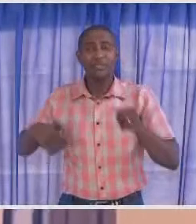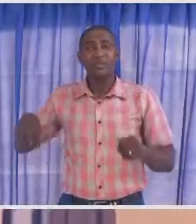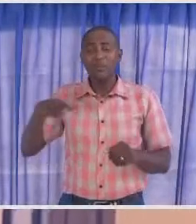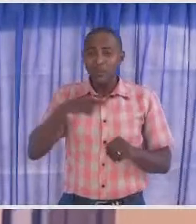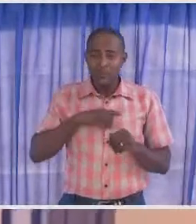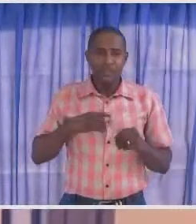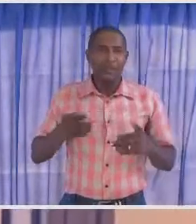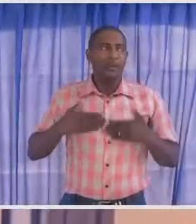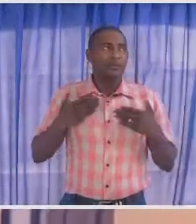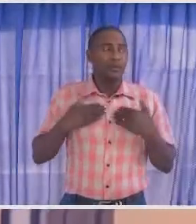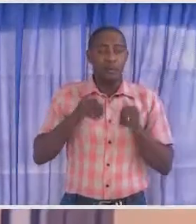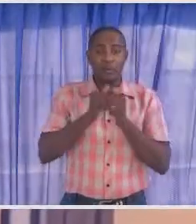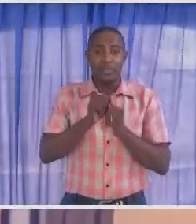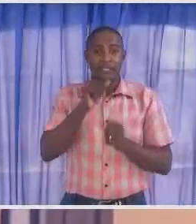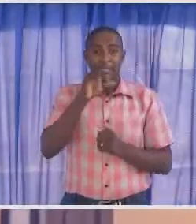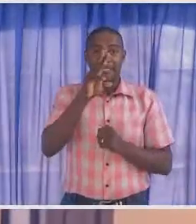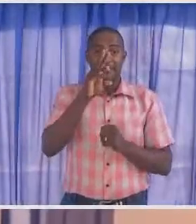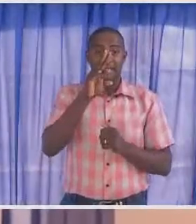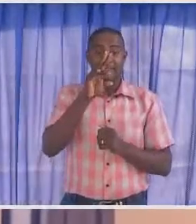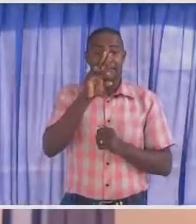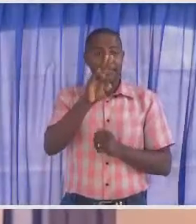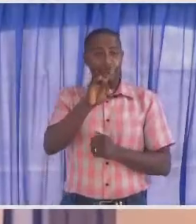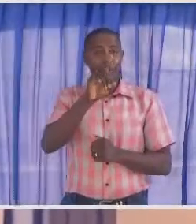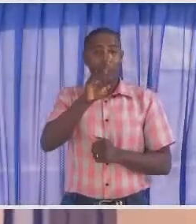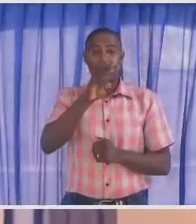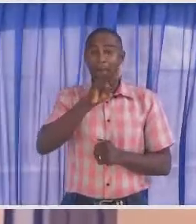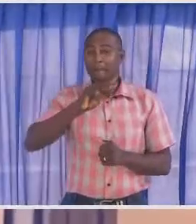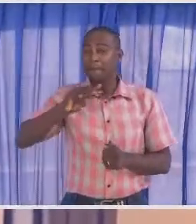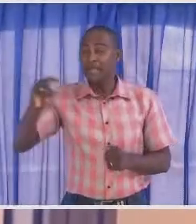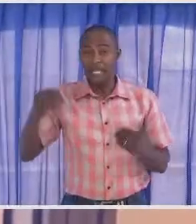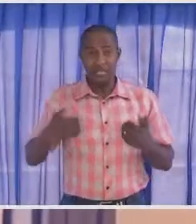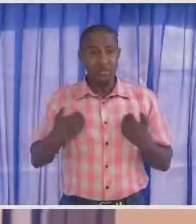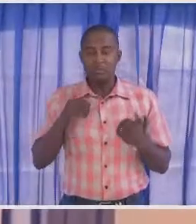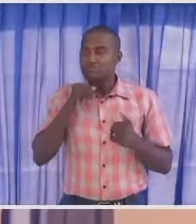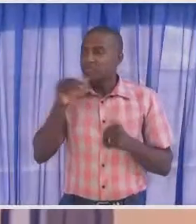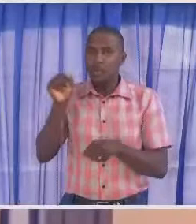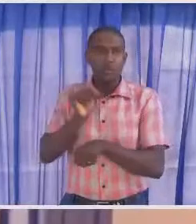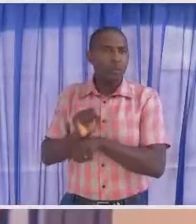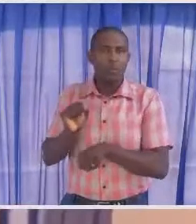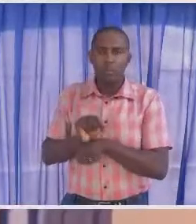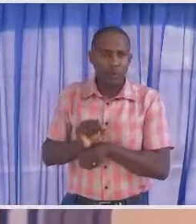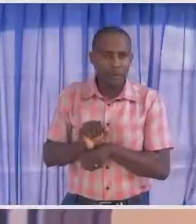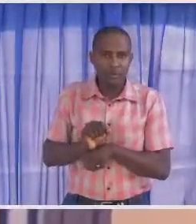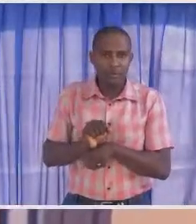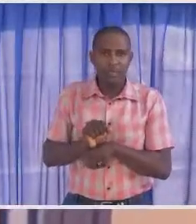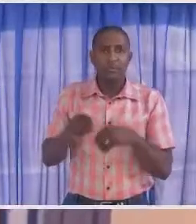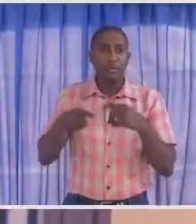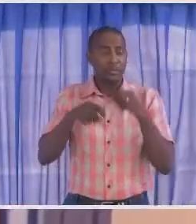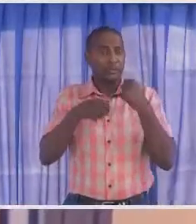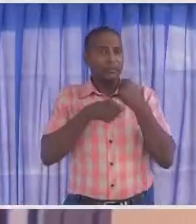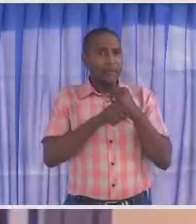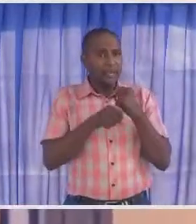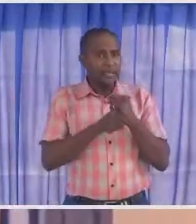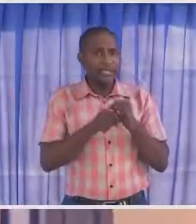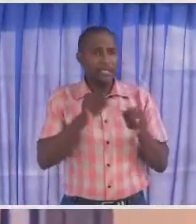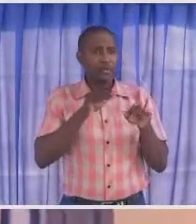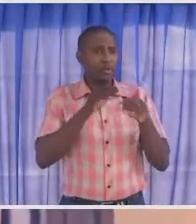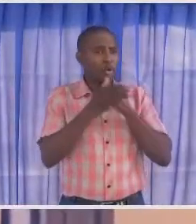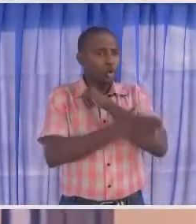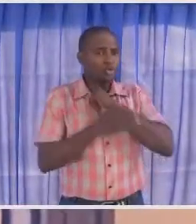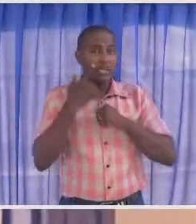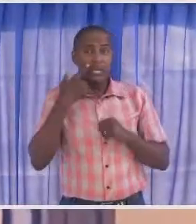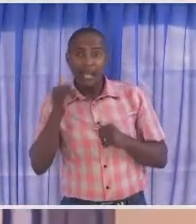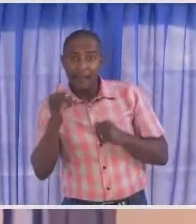With 71 million youth unemployed and the youth bulge making countries like Jamaica extremely